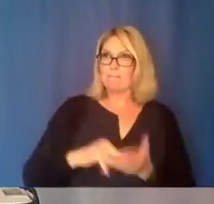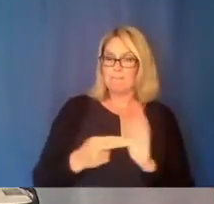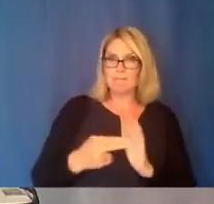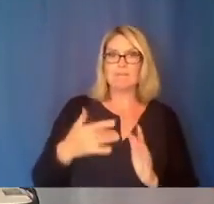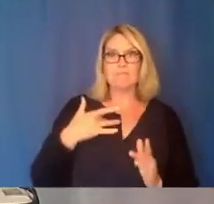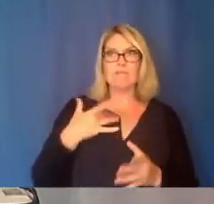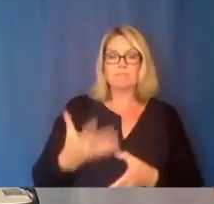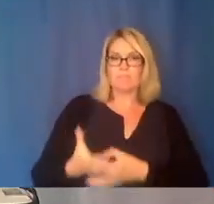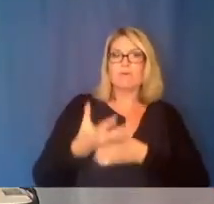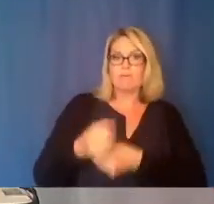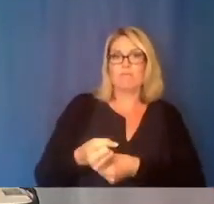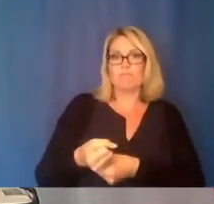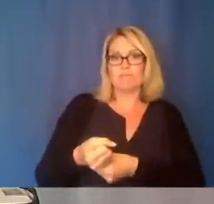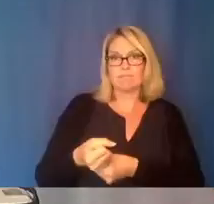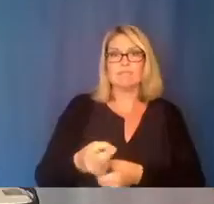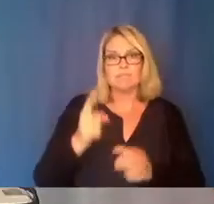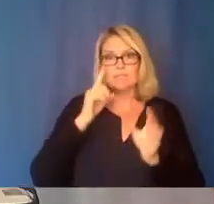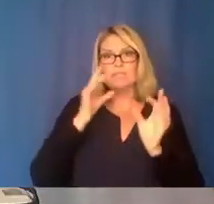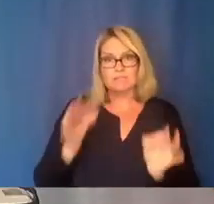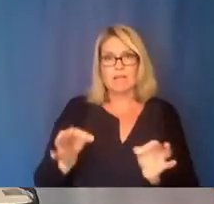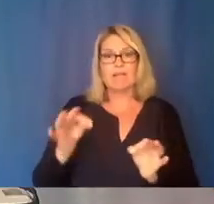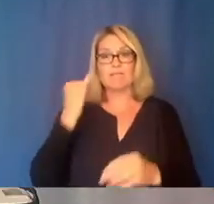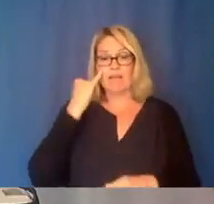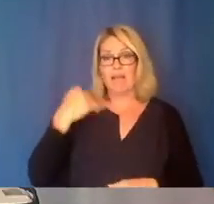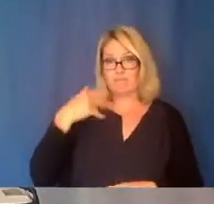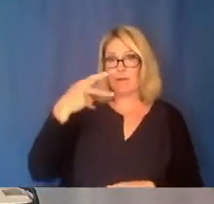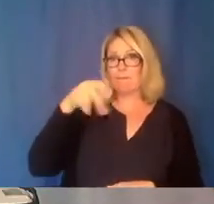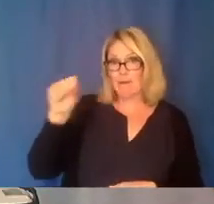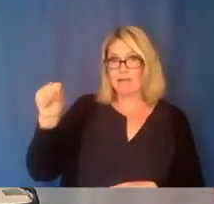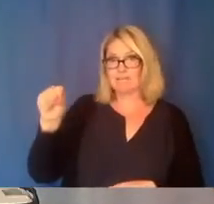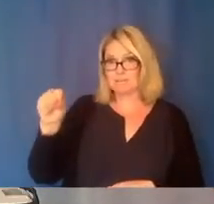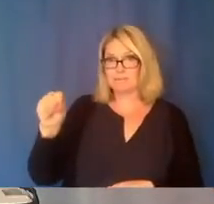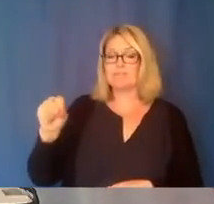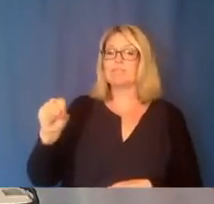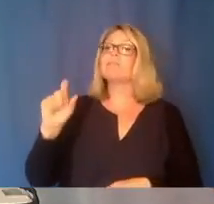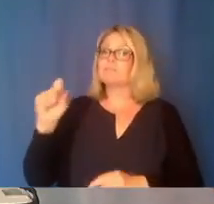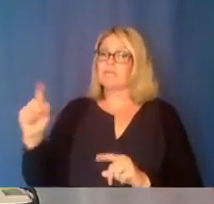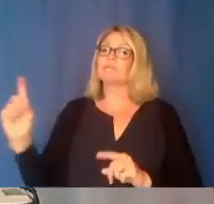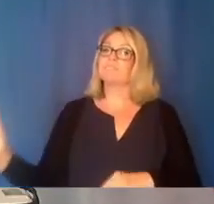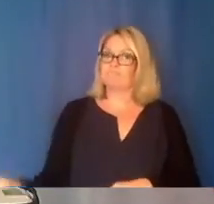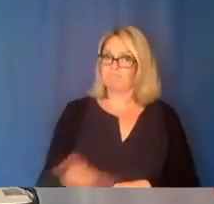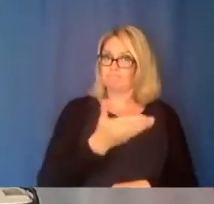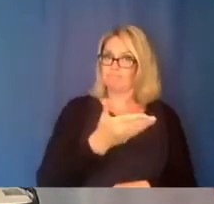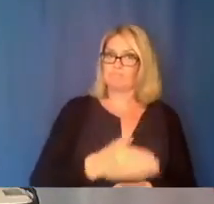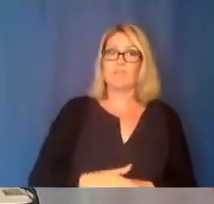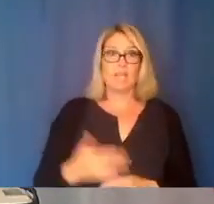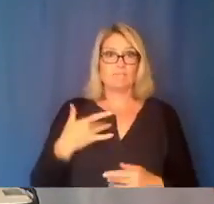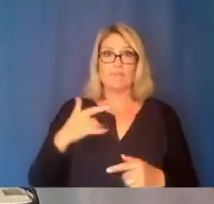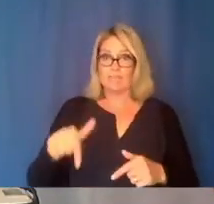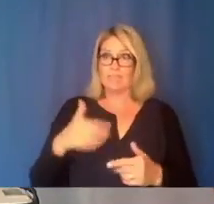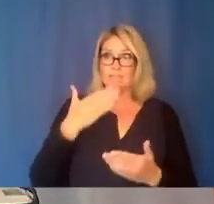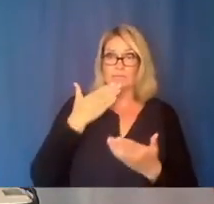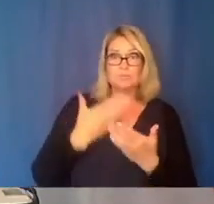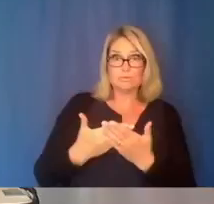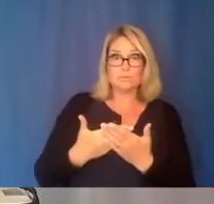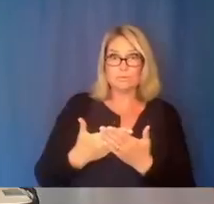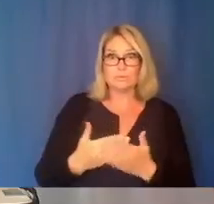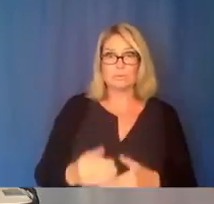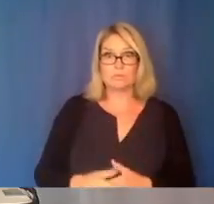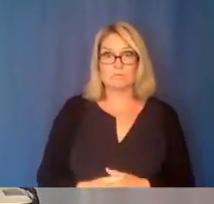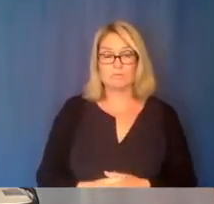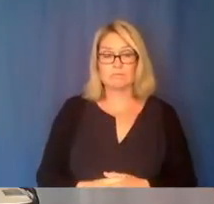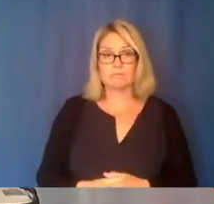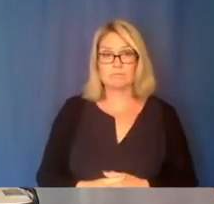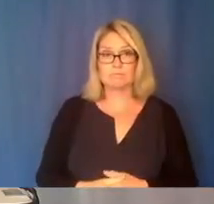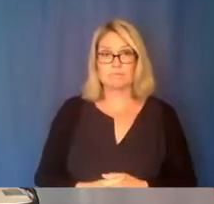of comfort to make a decision like this, perhaps that we've had since the beginning, to be quite honest. This is a pretty healthy sample